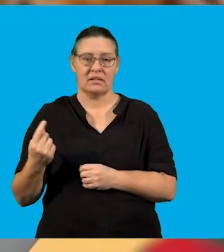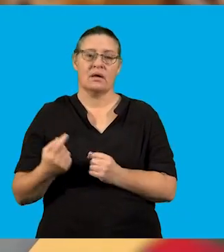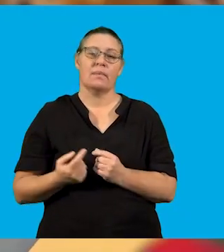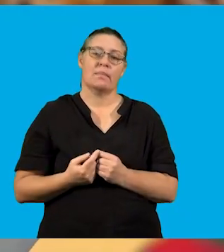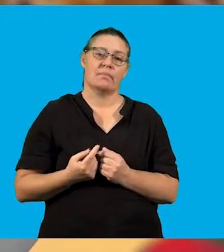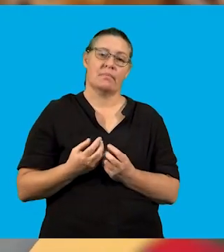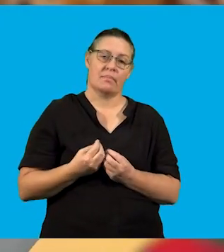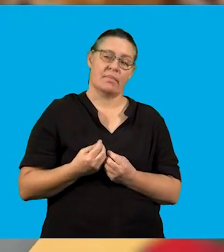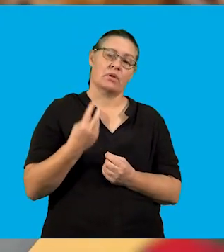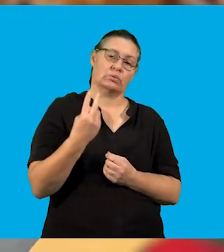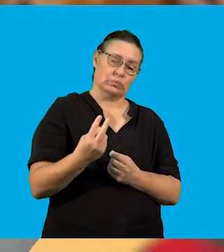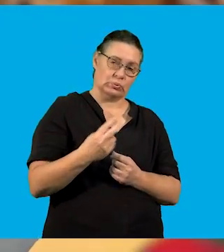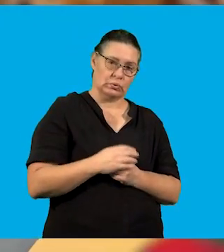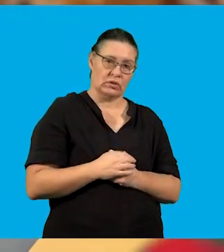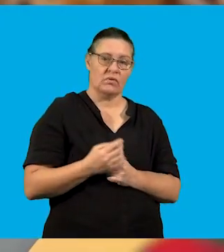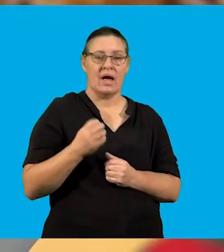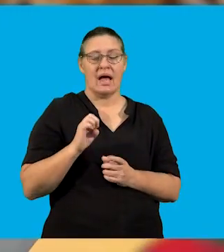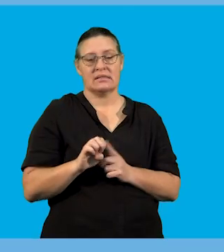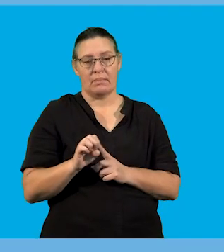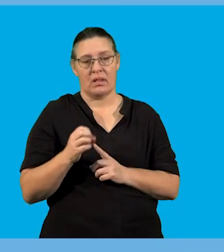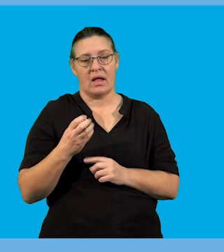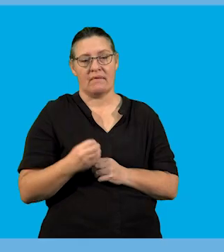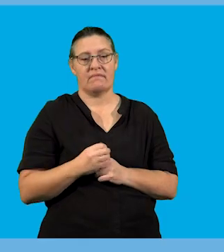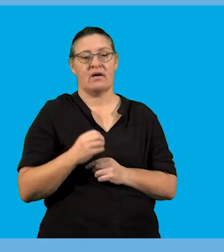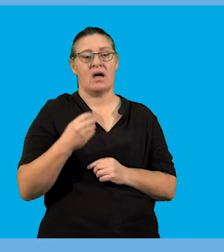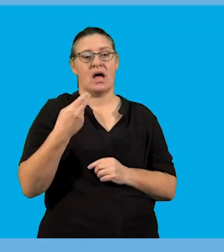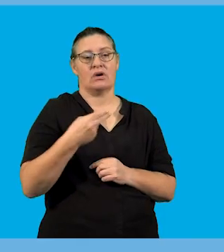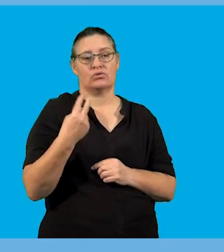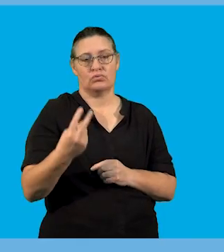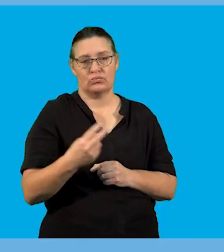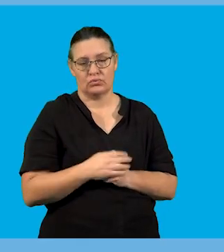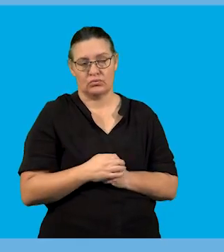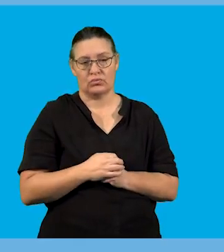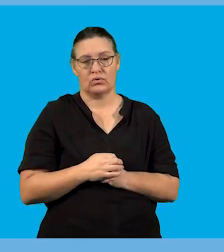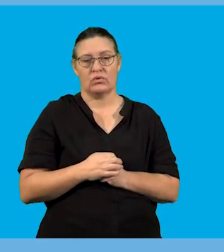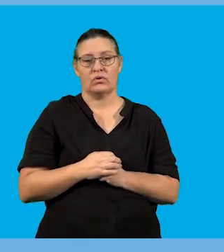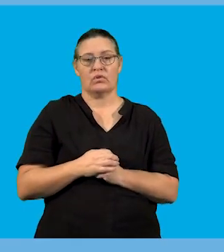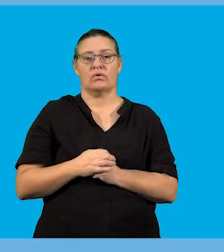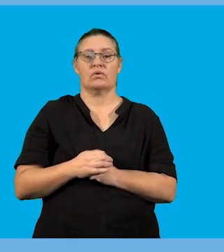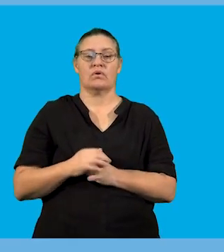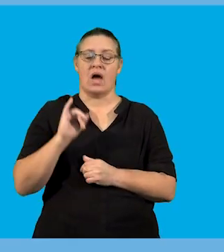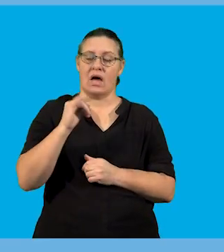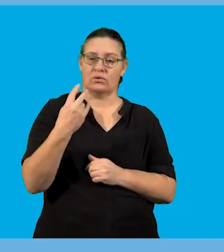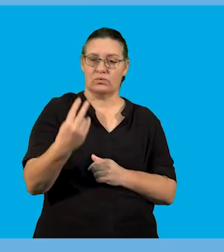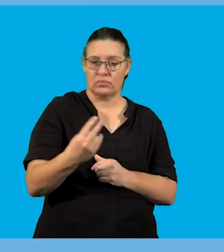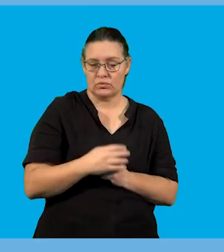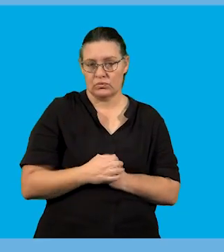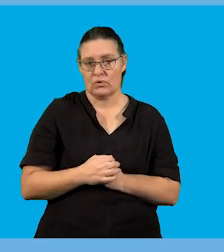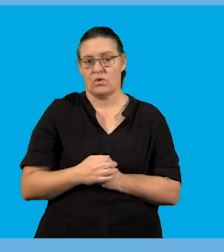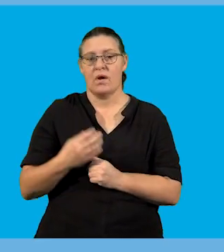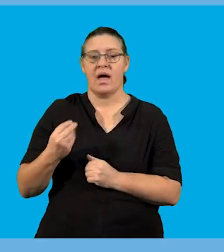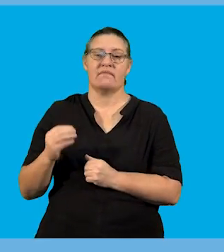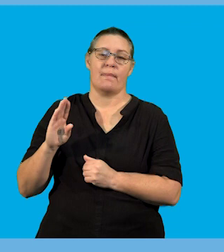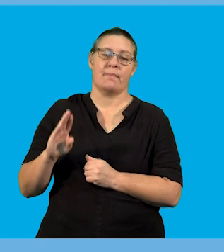as two. For instance, we can have our H2, we can have our I2, we can have